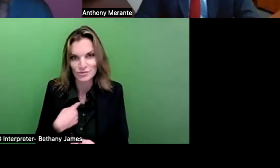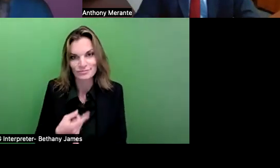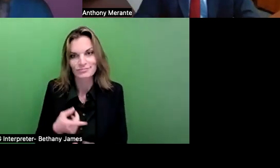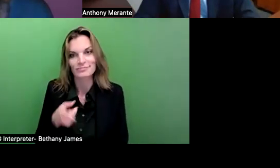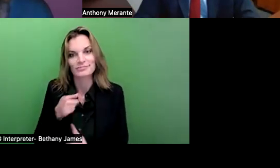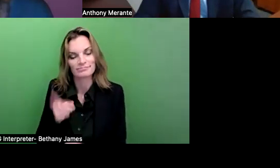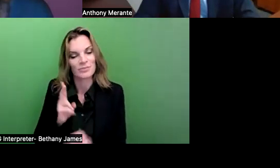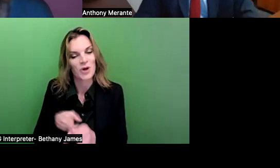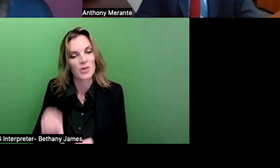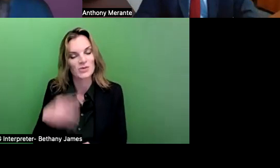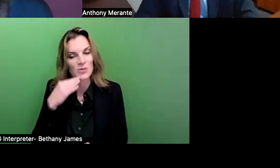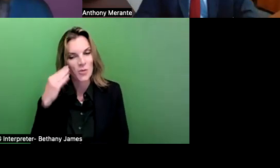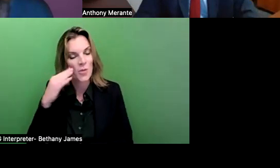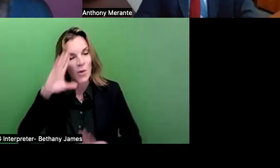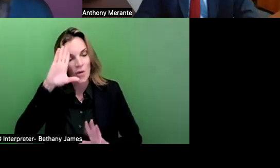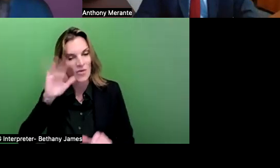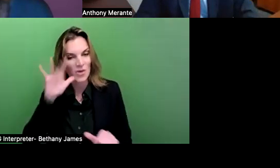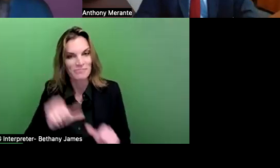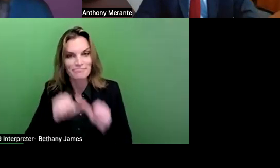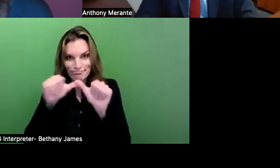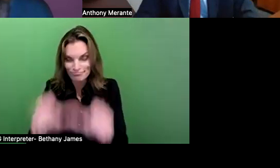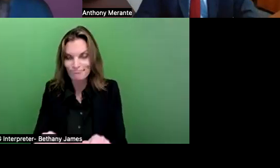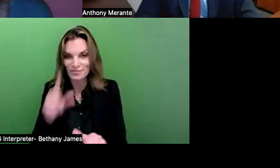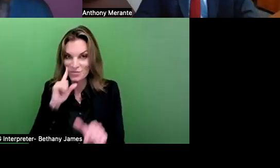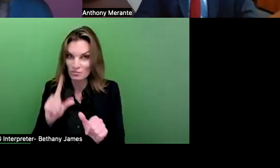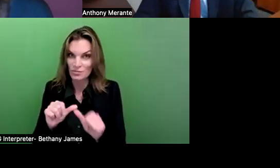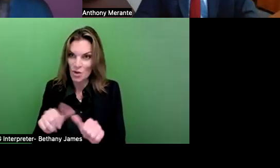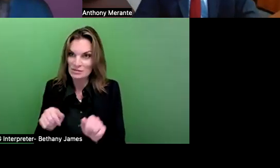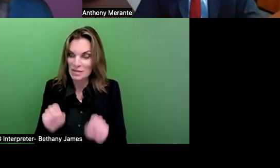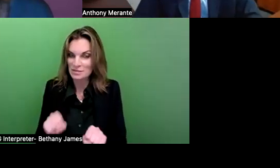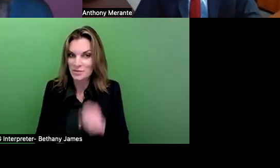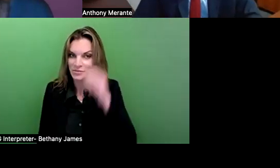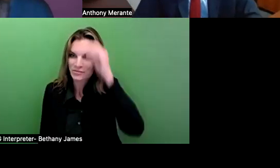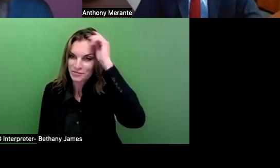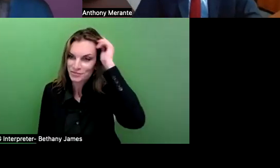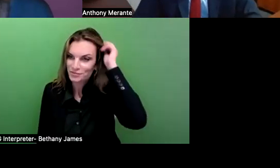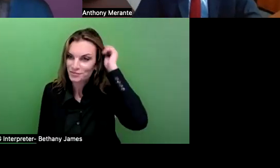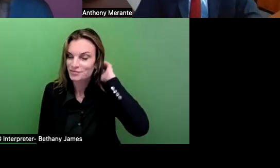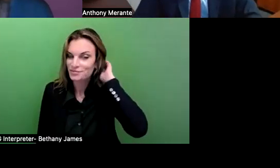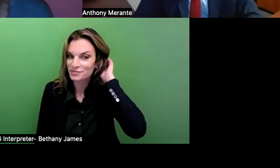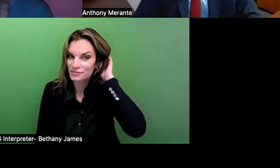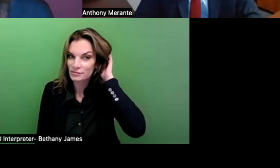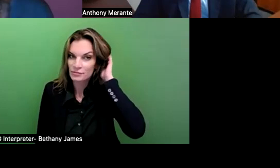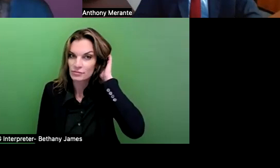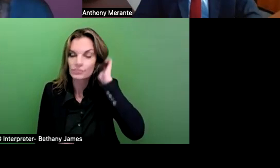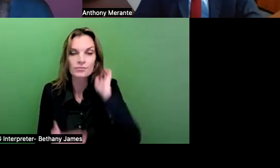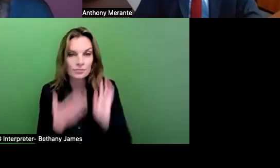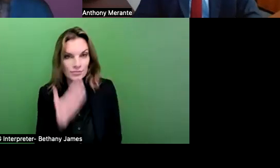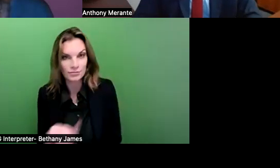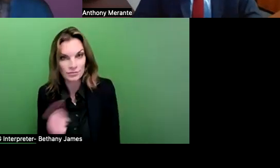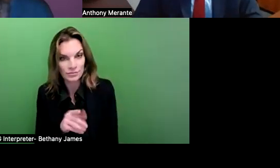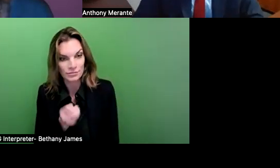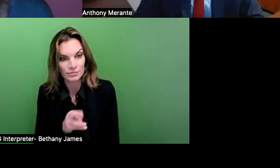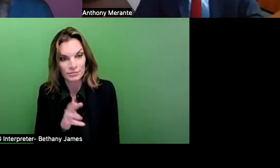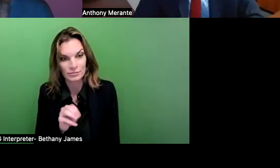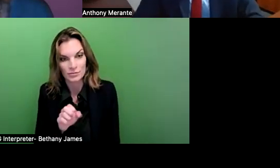And I hope it will continue for as long as possible. Thank you. Mr. Merante. I love